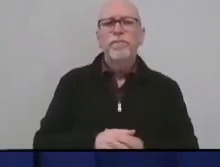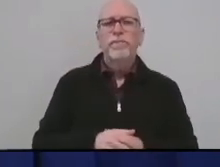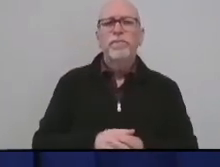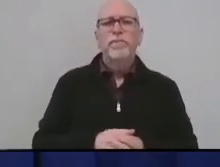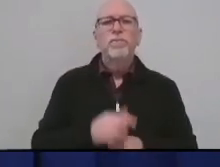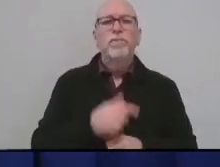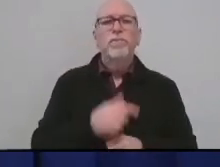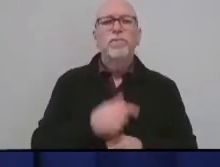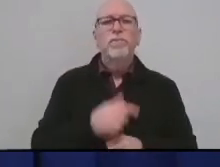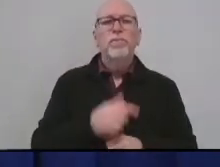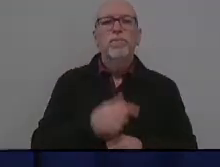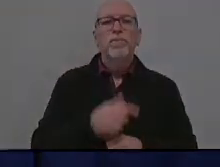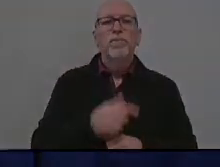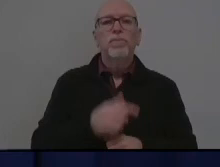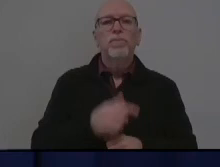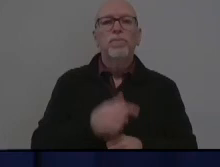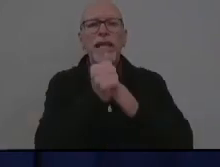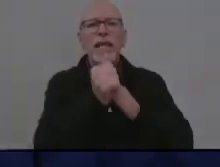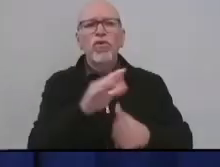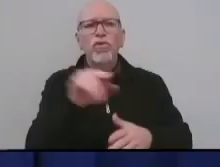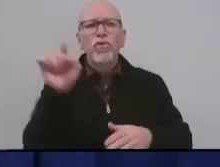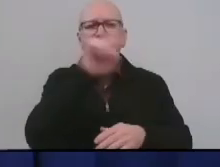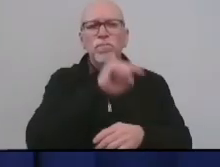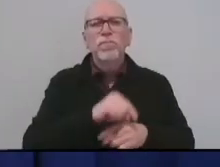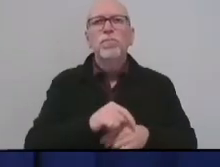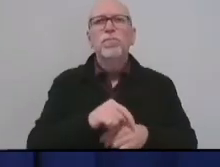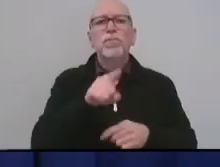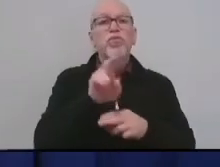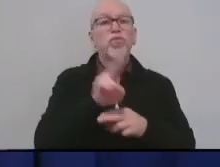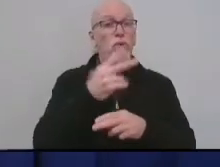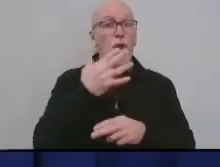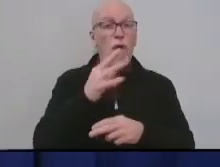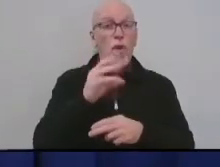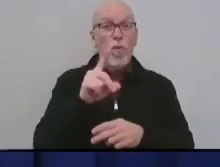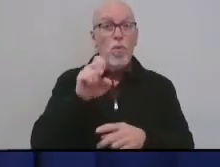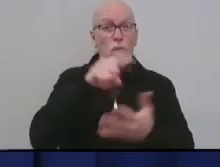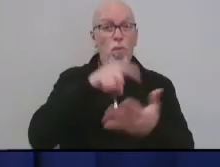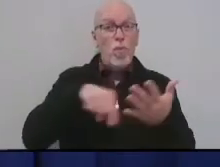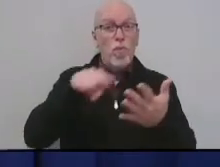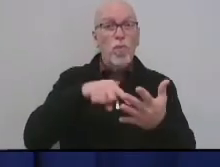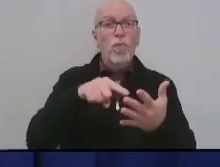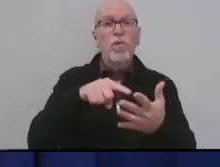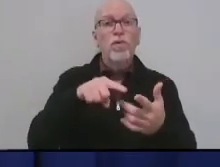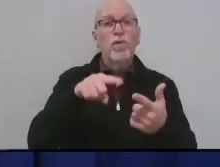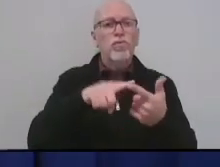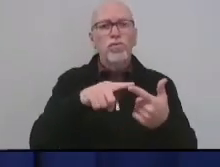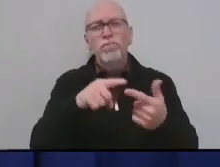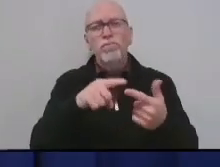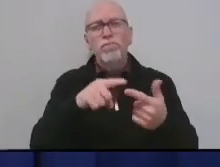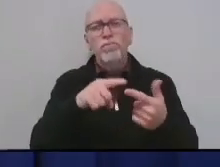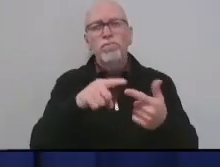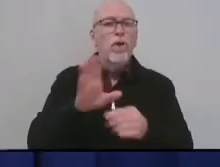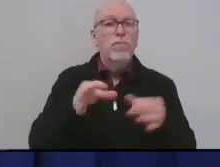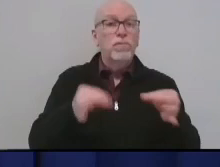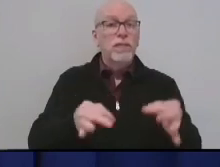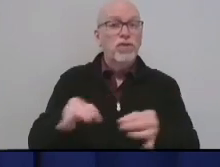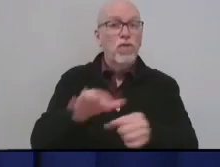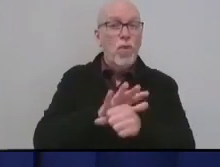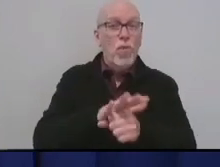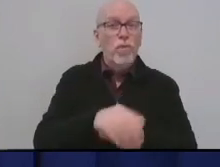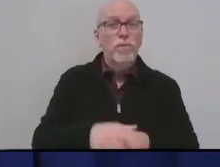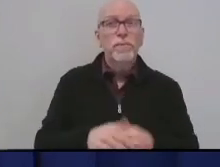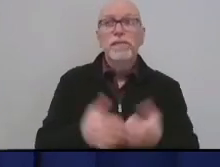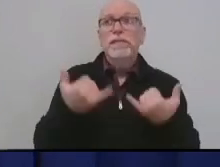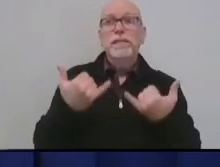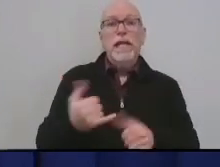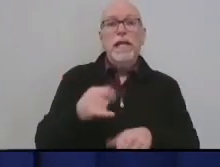from local health departments color-coded guidance to inform their local decisions. This is not the time to throw